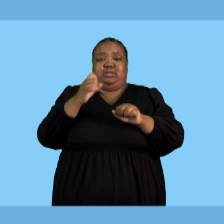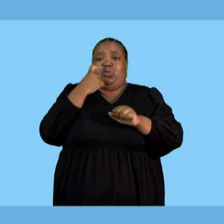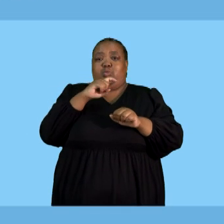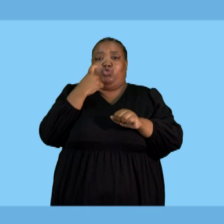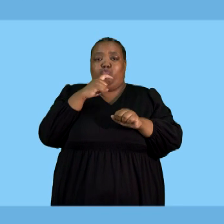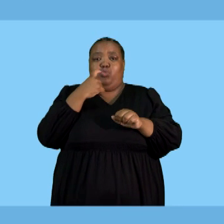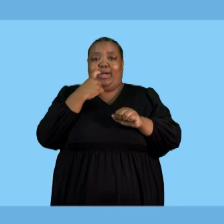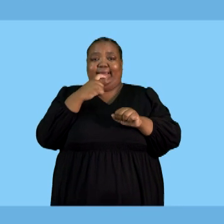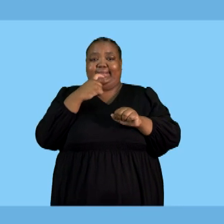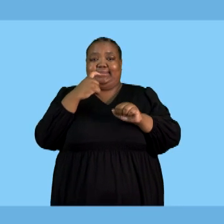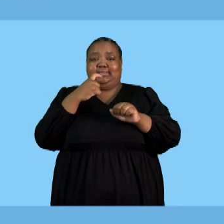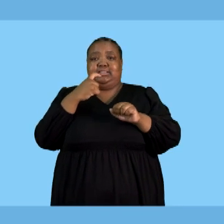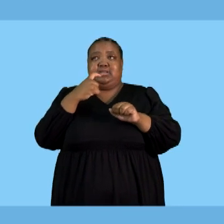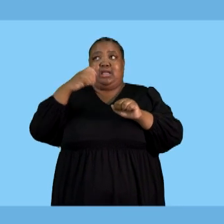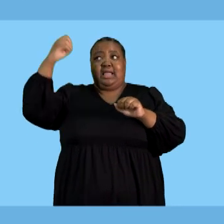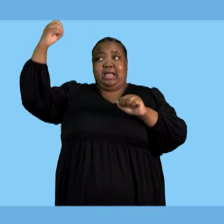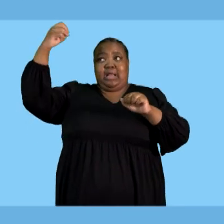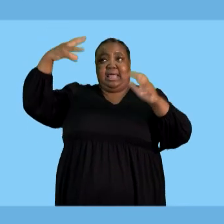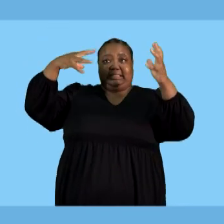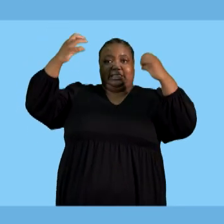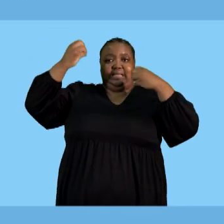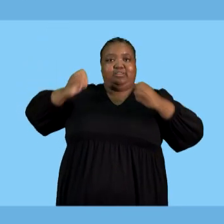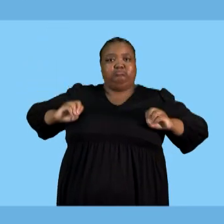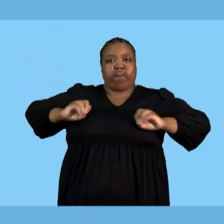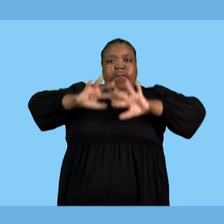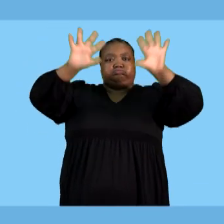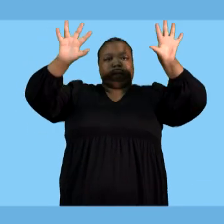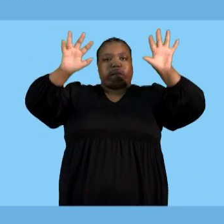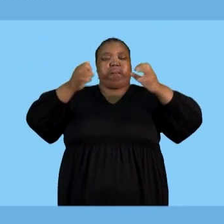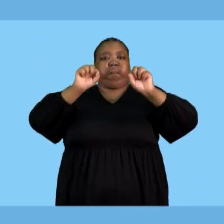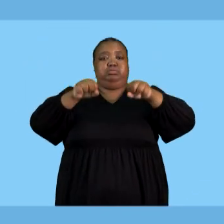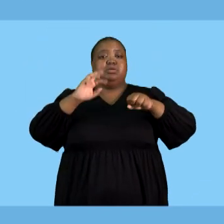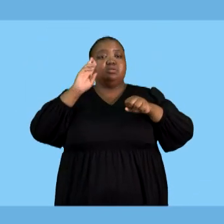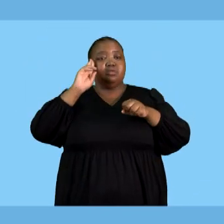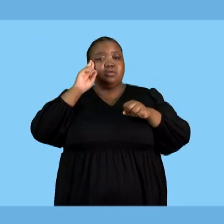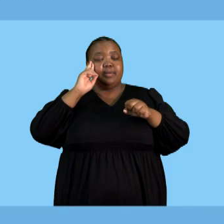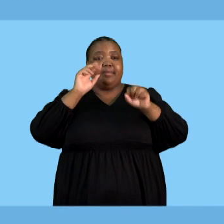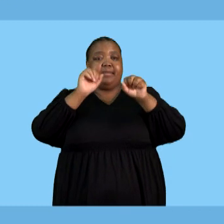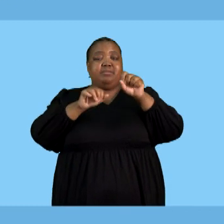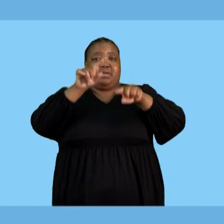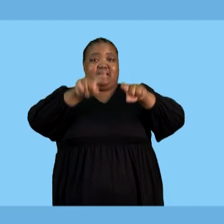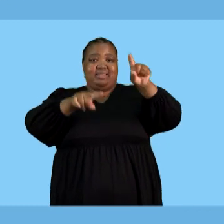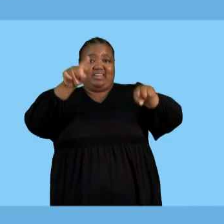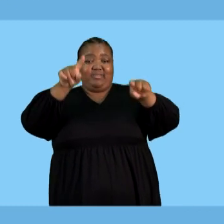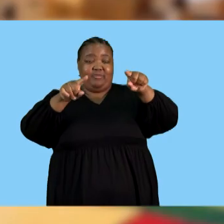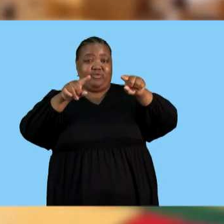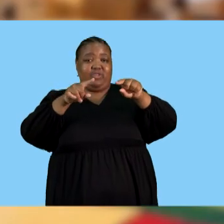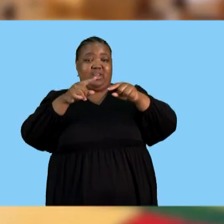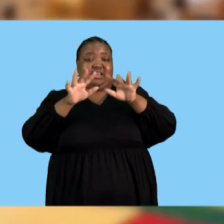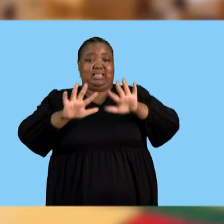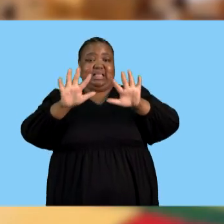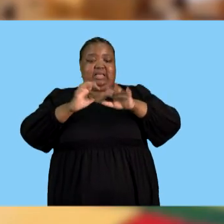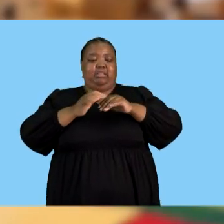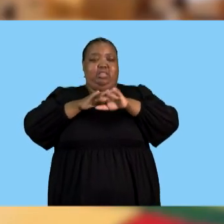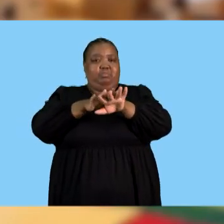However, the white objects, they reflect all of the light. So if they're reflecting all of the light, remember that the combination of these different